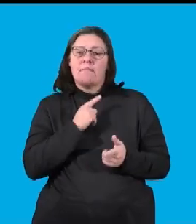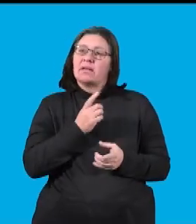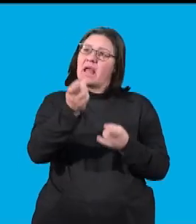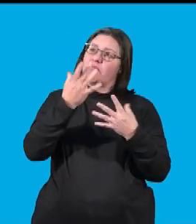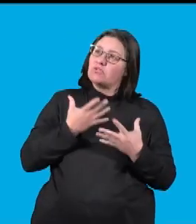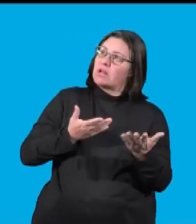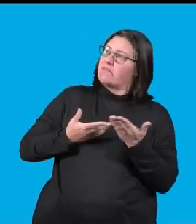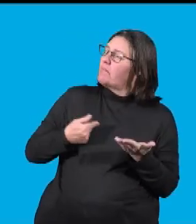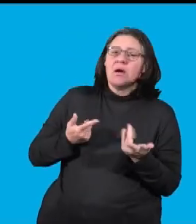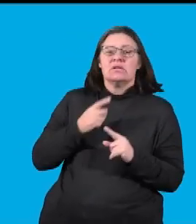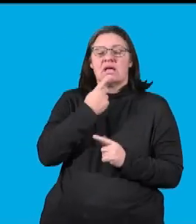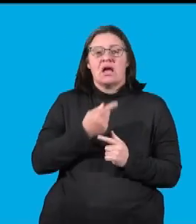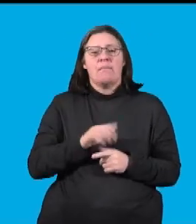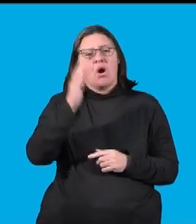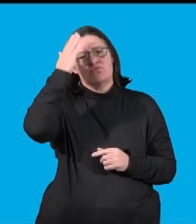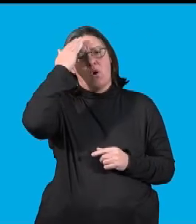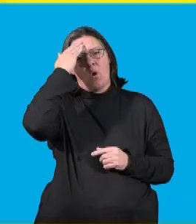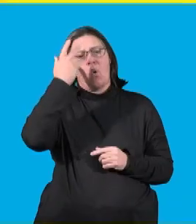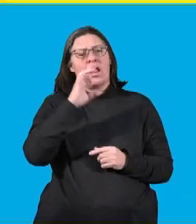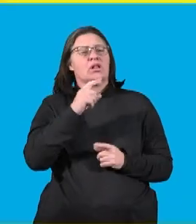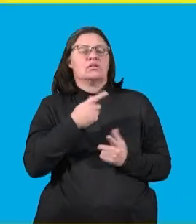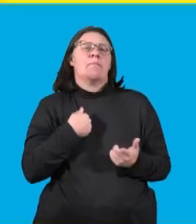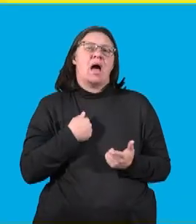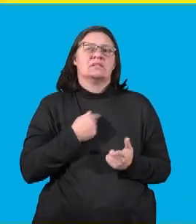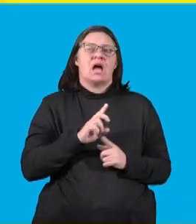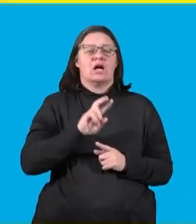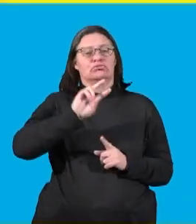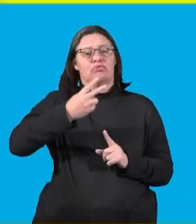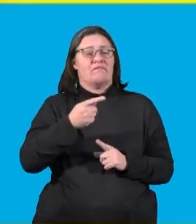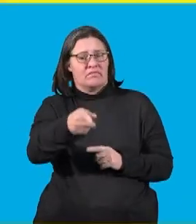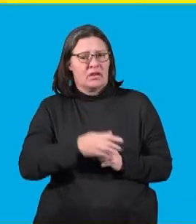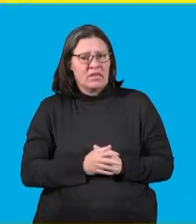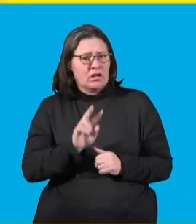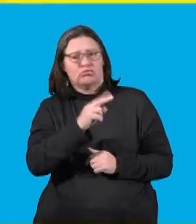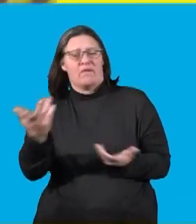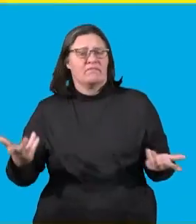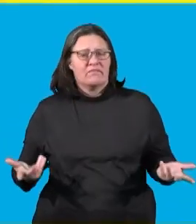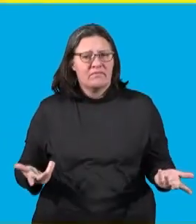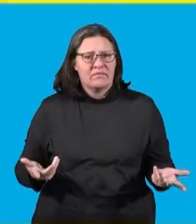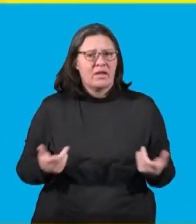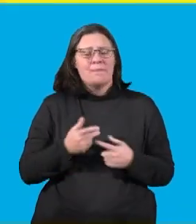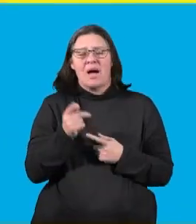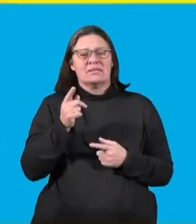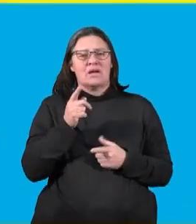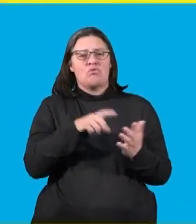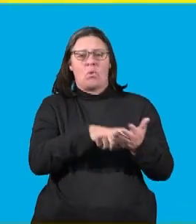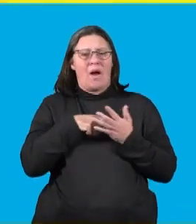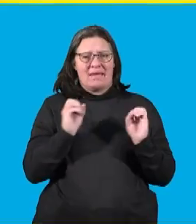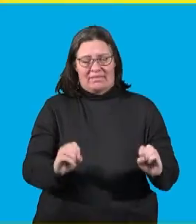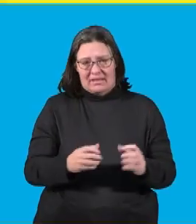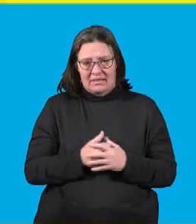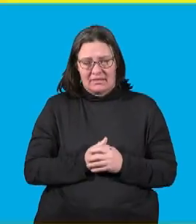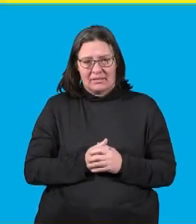haven't even been given that information. So they might say, well, I know it's calculus, I'm supposed to derive. And then you just derive, even though the question